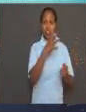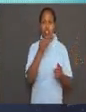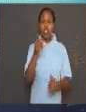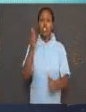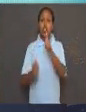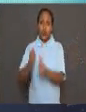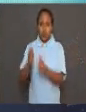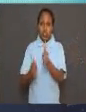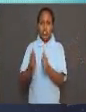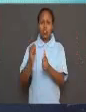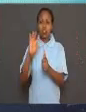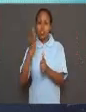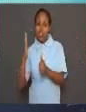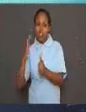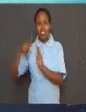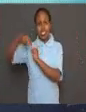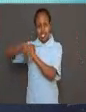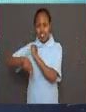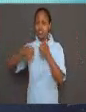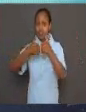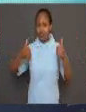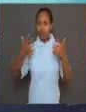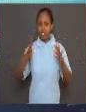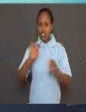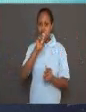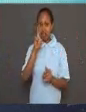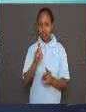which items sink?